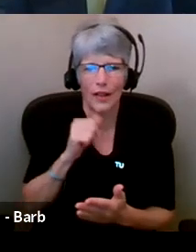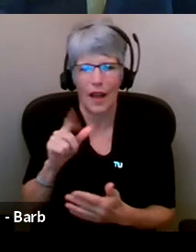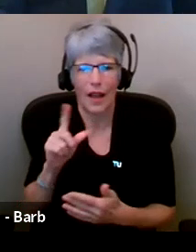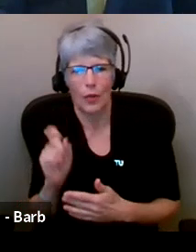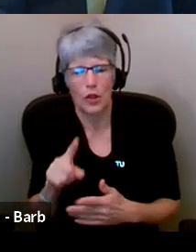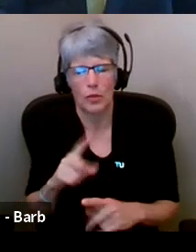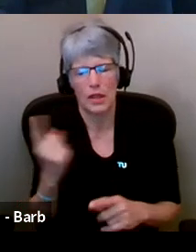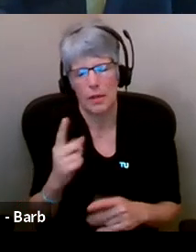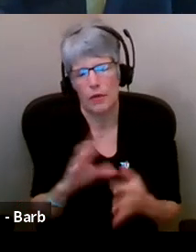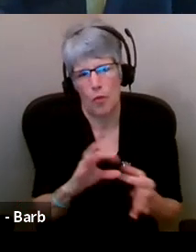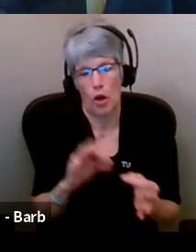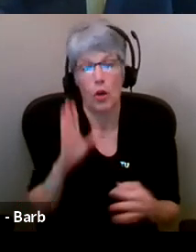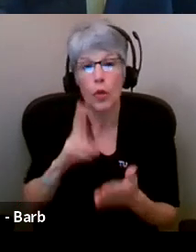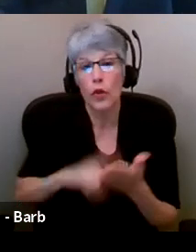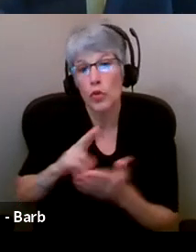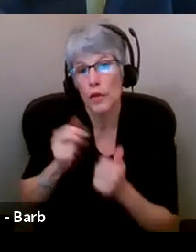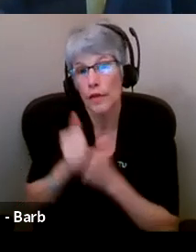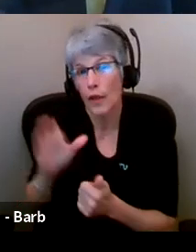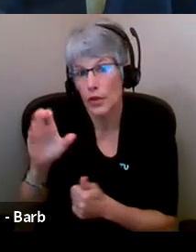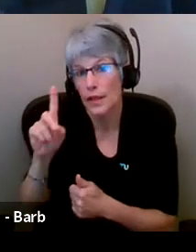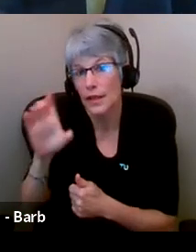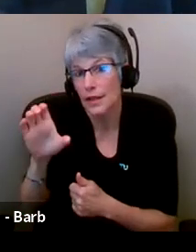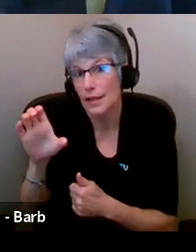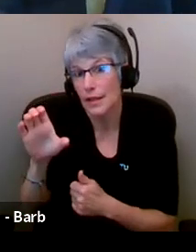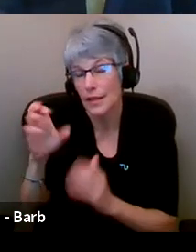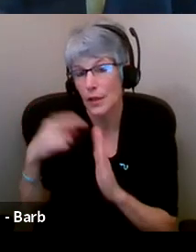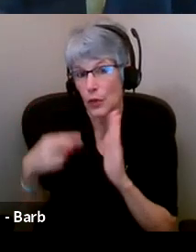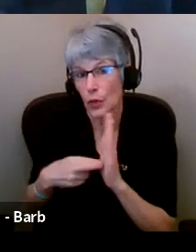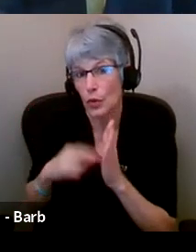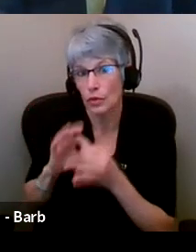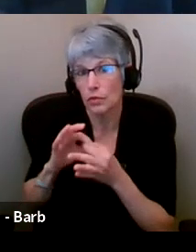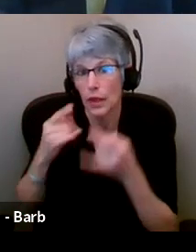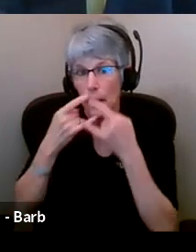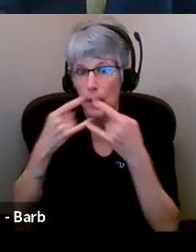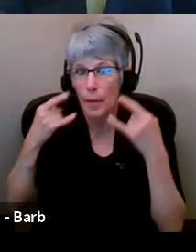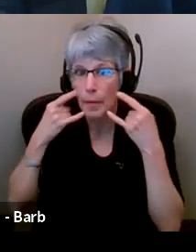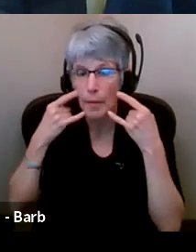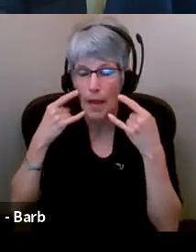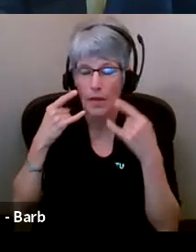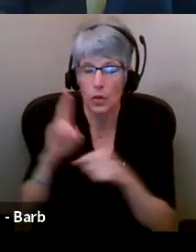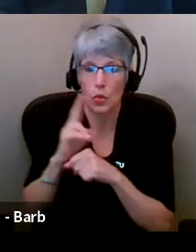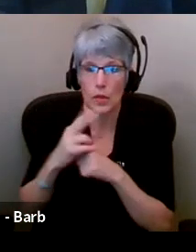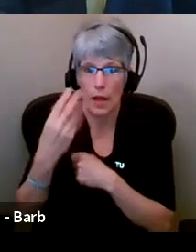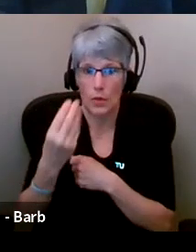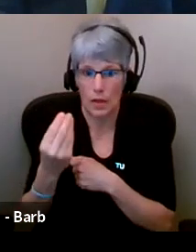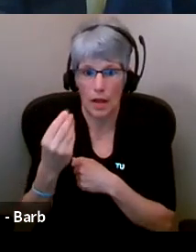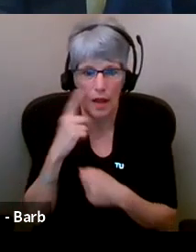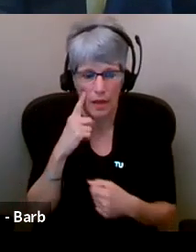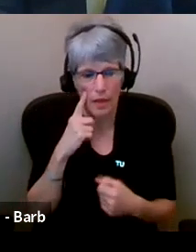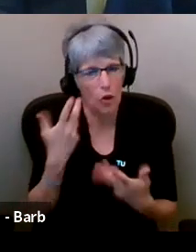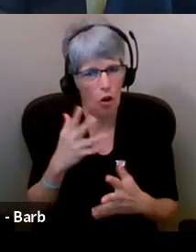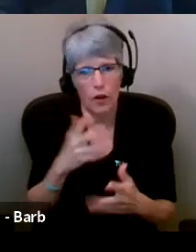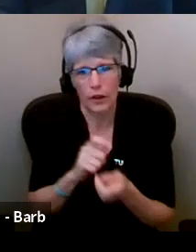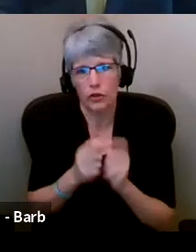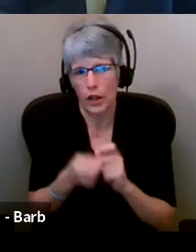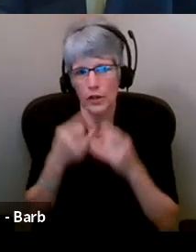remarks. Will the university follow CDC recommendations on mask use outdoors? I do believe we've made some updates to the